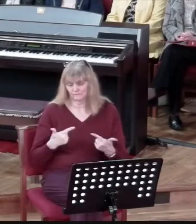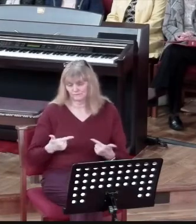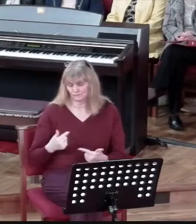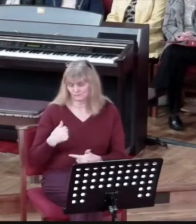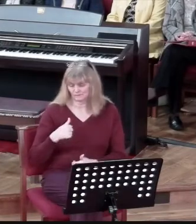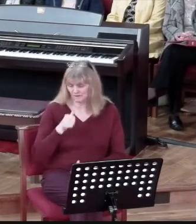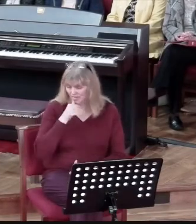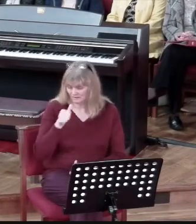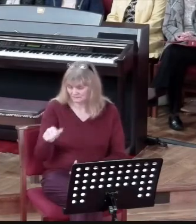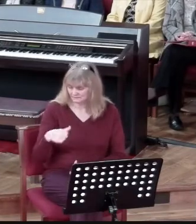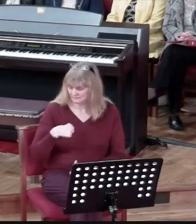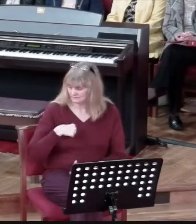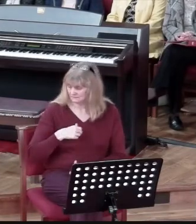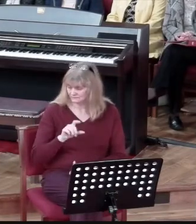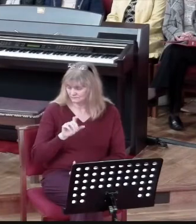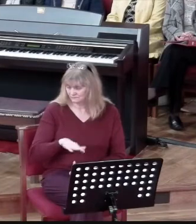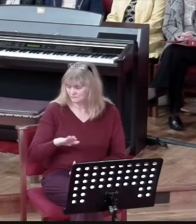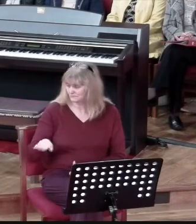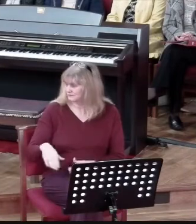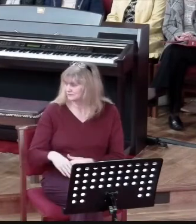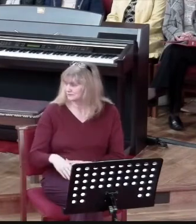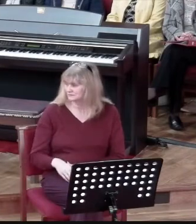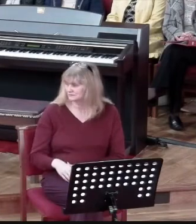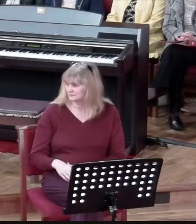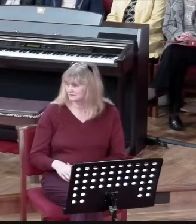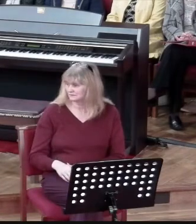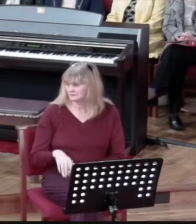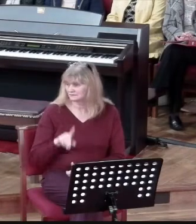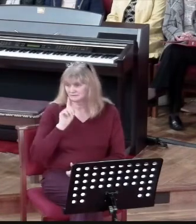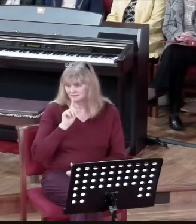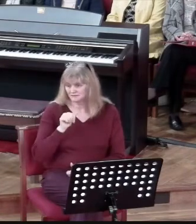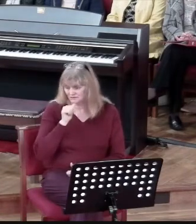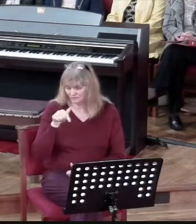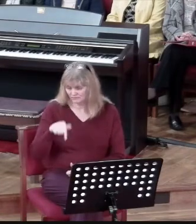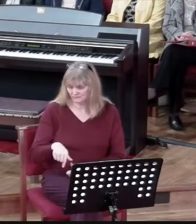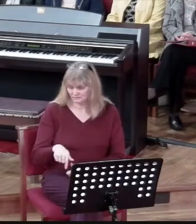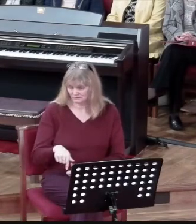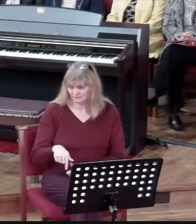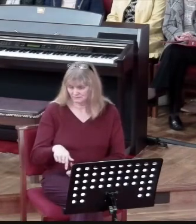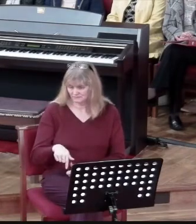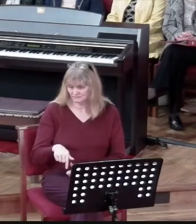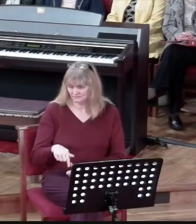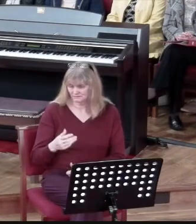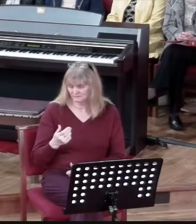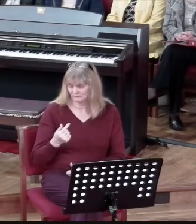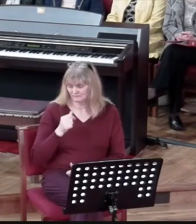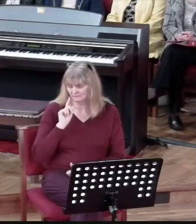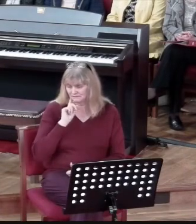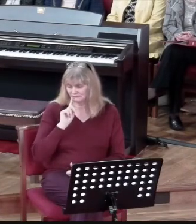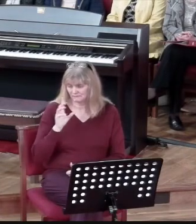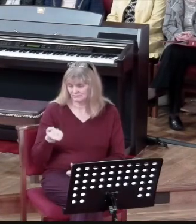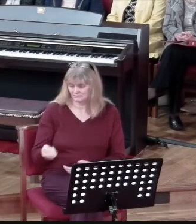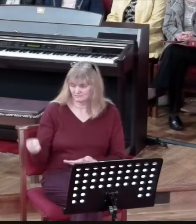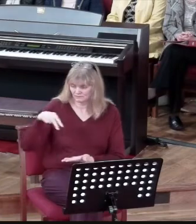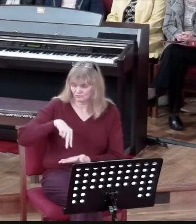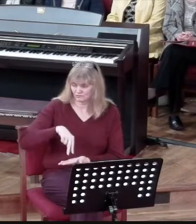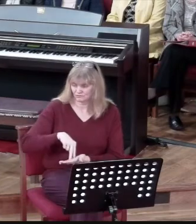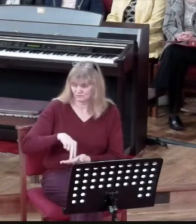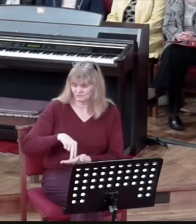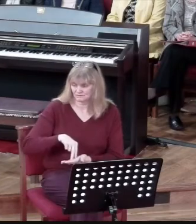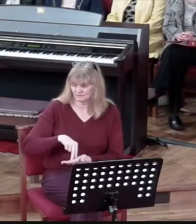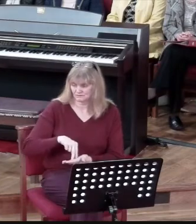Go on. He is not here. He's not here. He has risen. He has risen. Luke